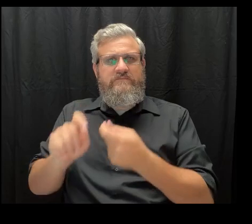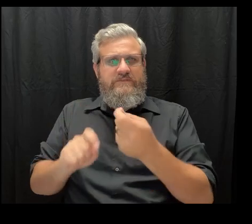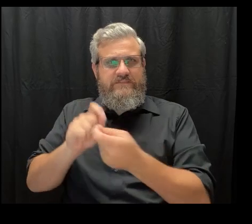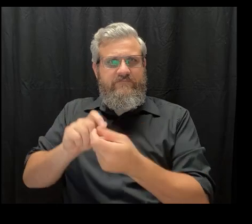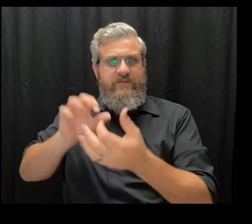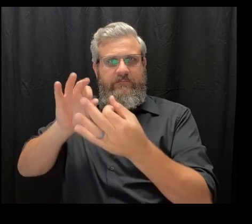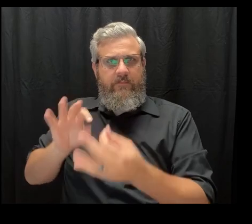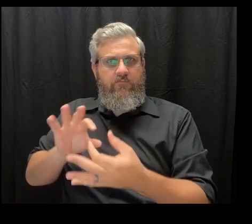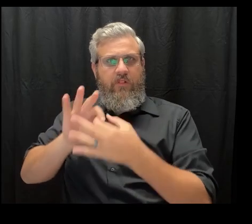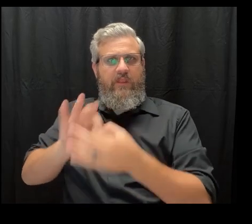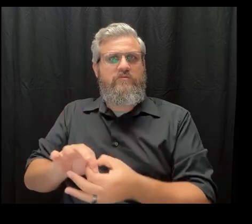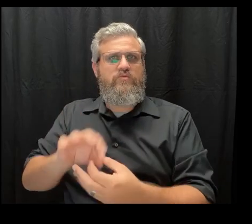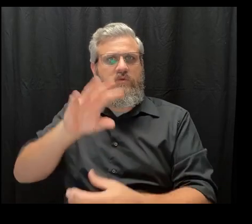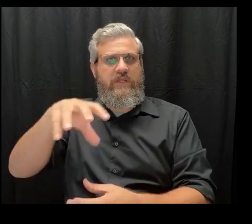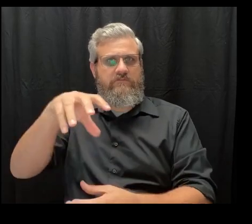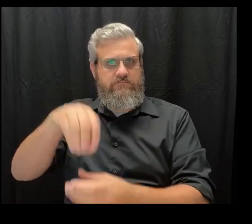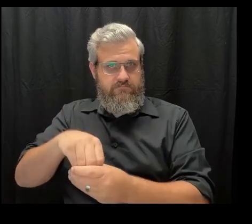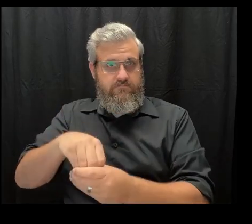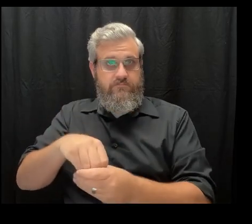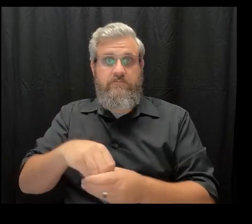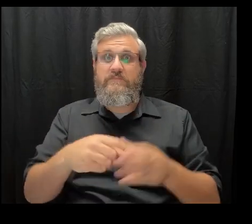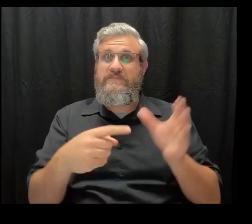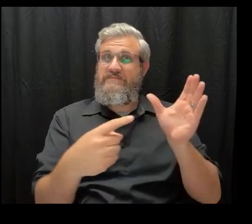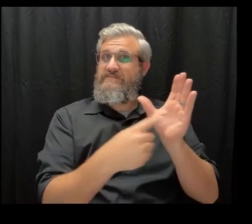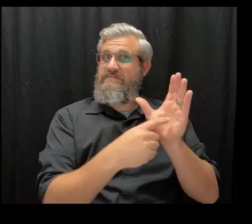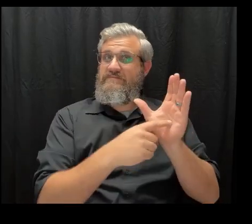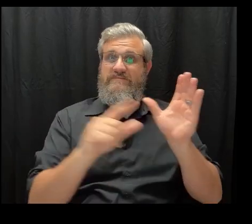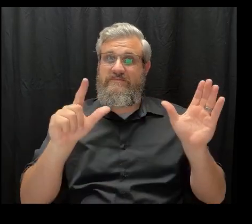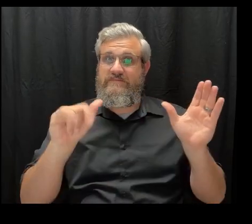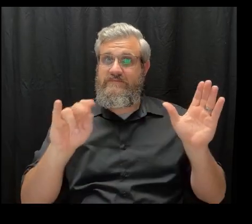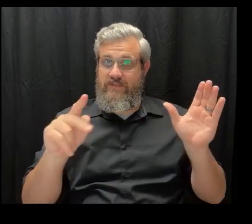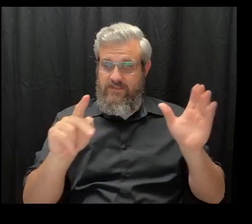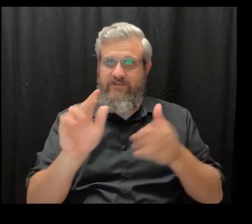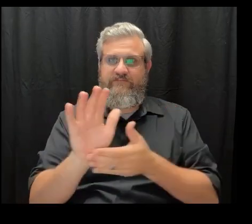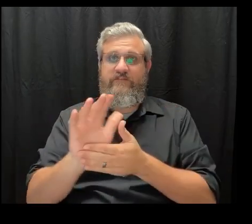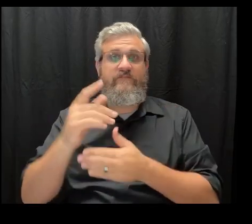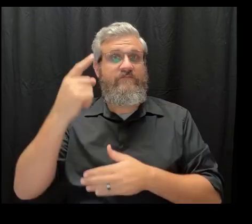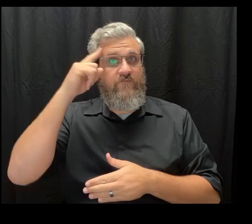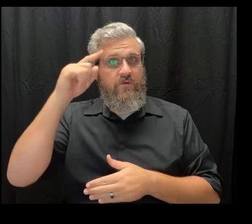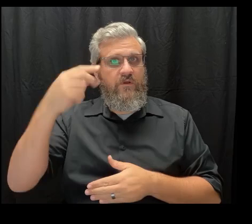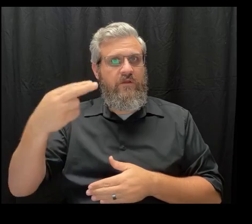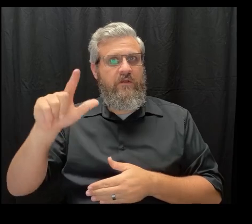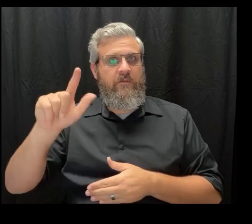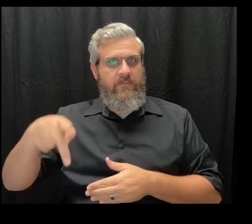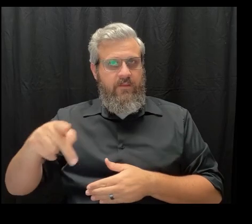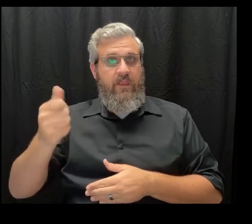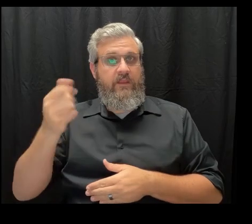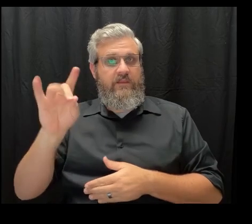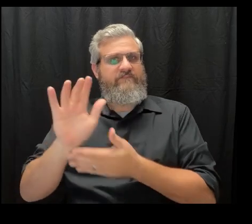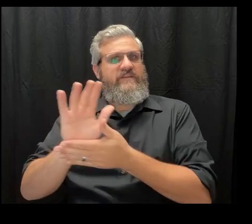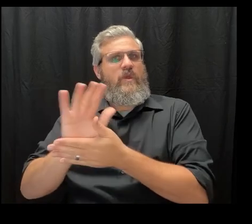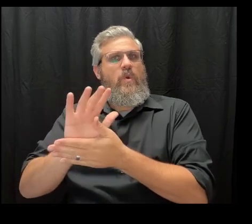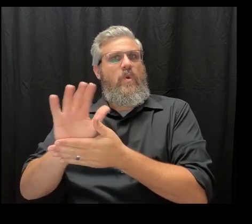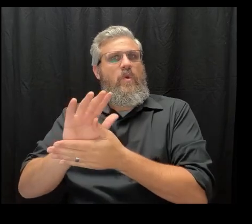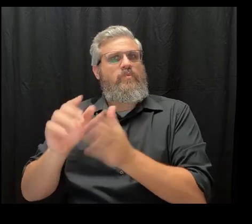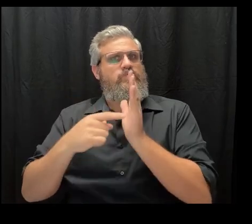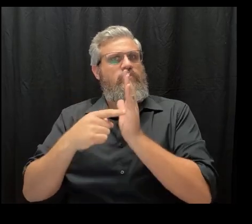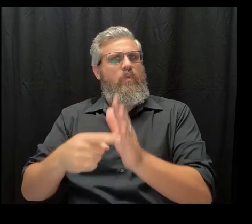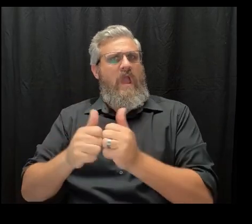engagement. Linked on the slide is a video for HLP 18 that provides some ways to promote student